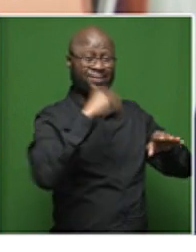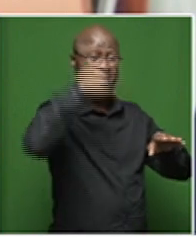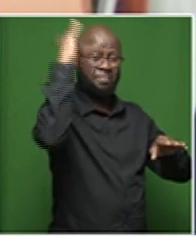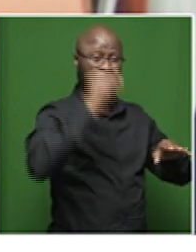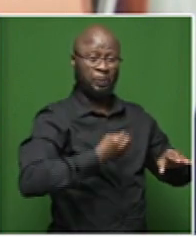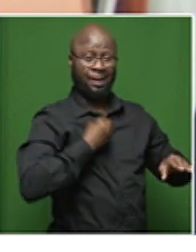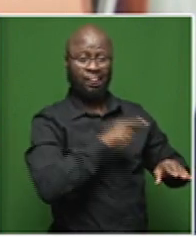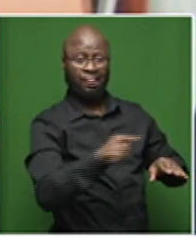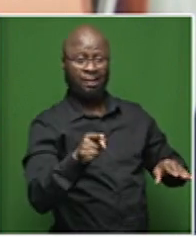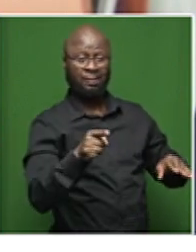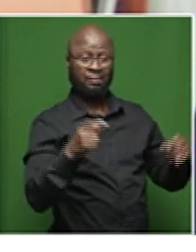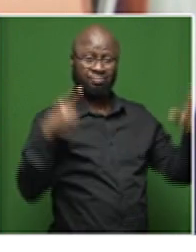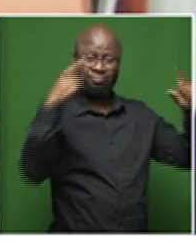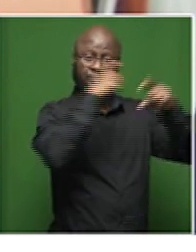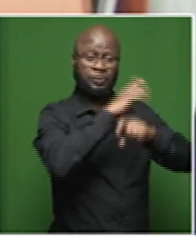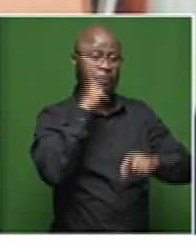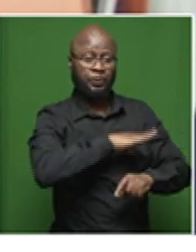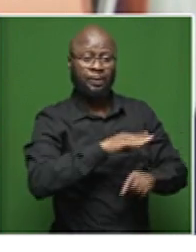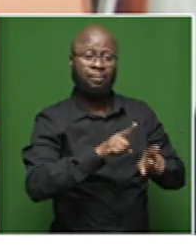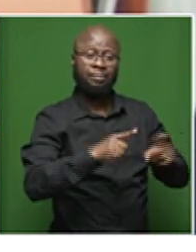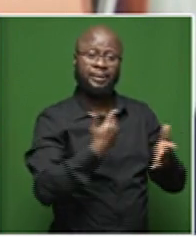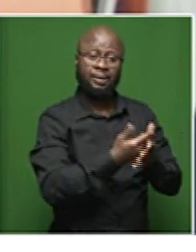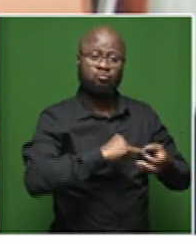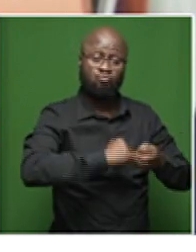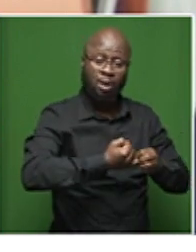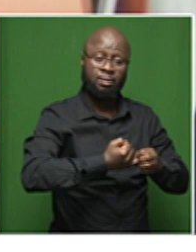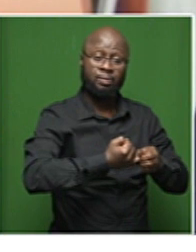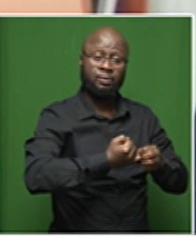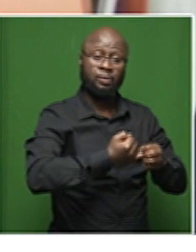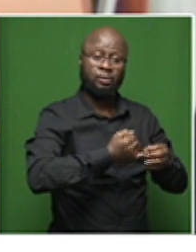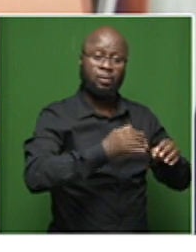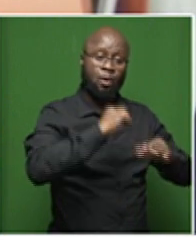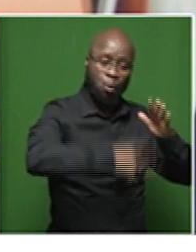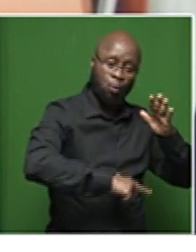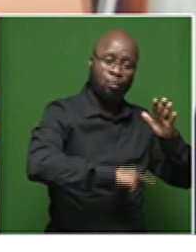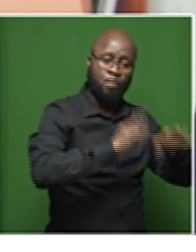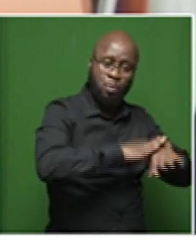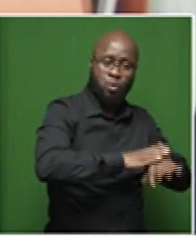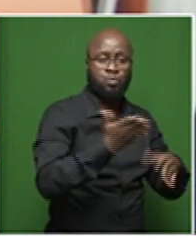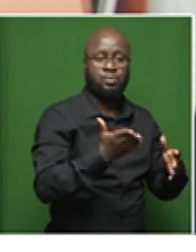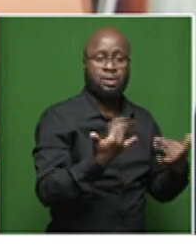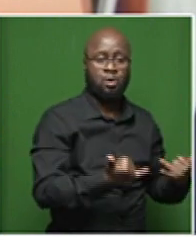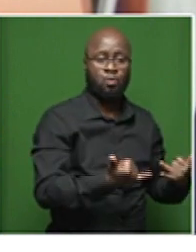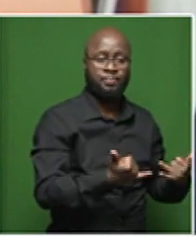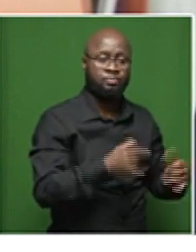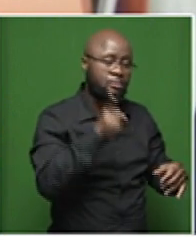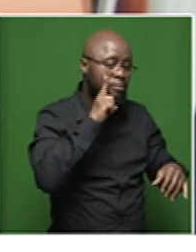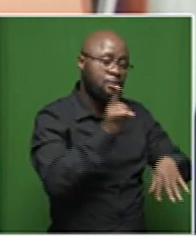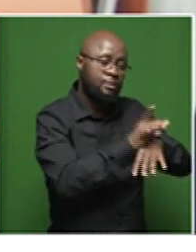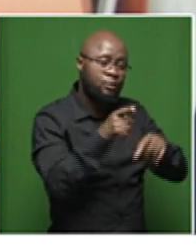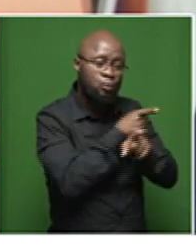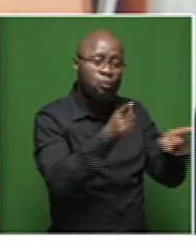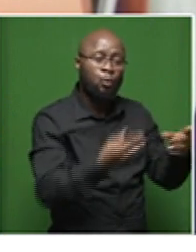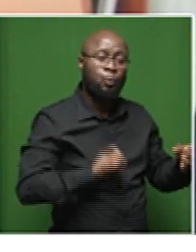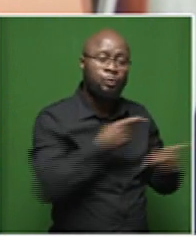then you don't have complications, and then we can try to reach for lower targets. So what I will advise her is for